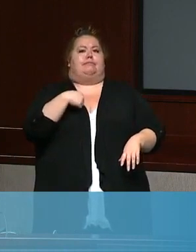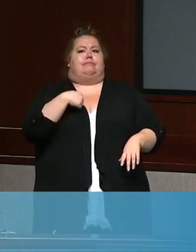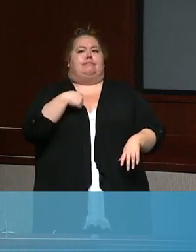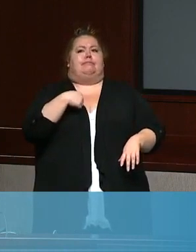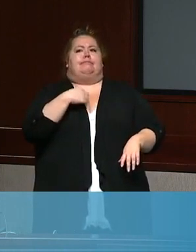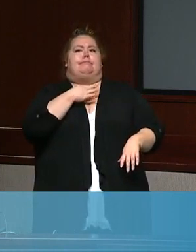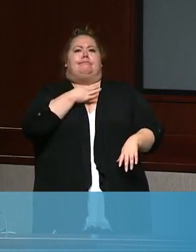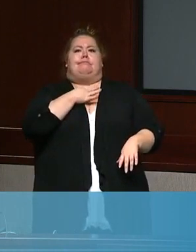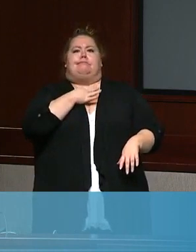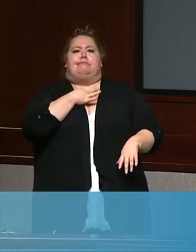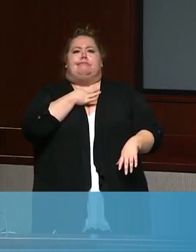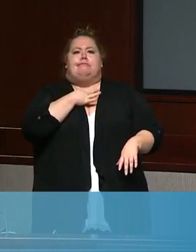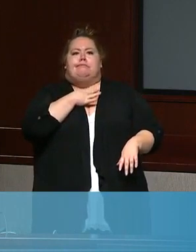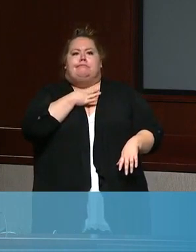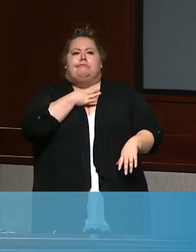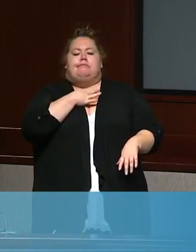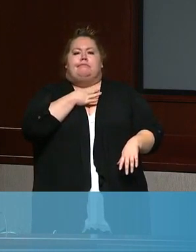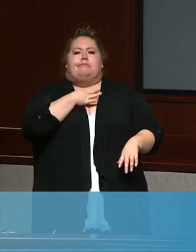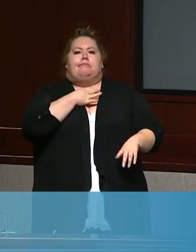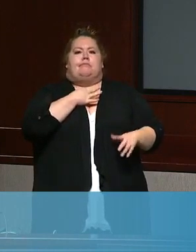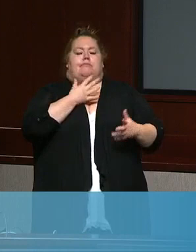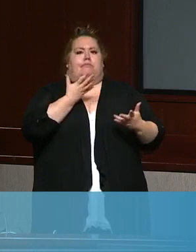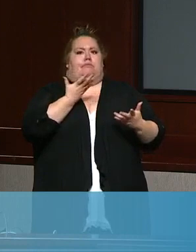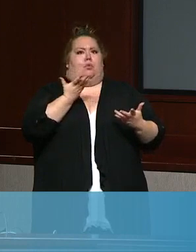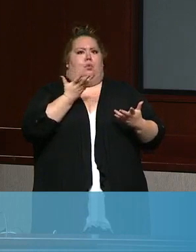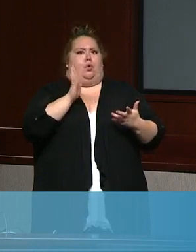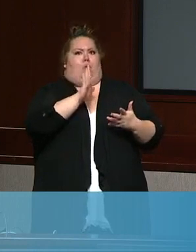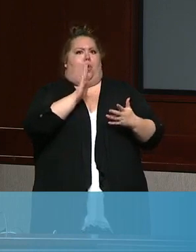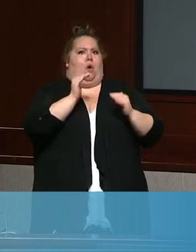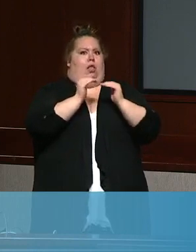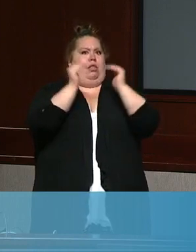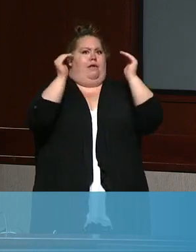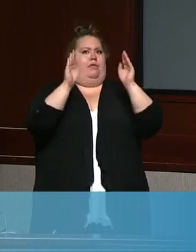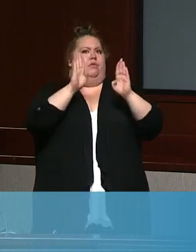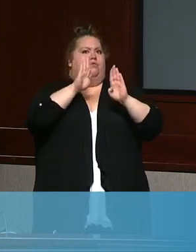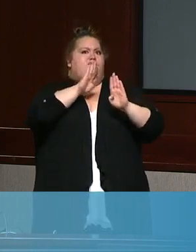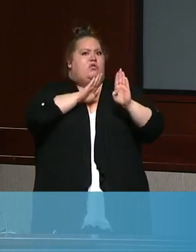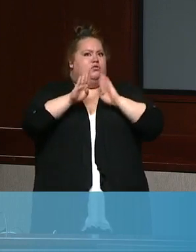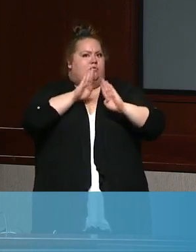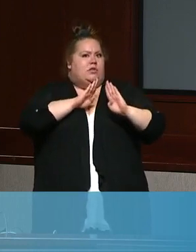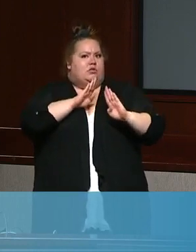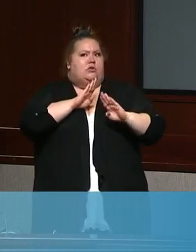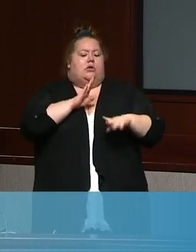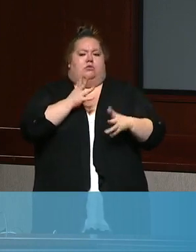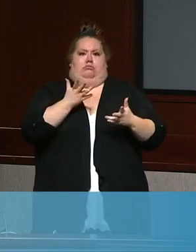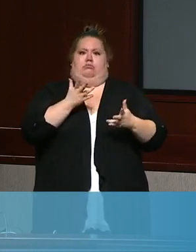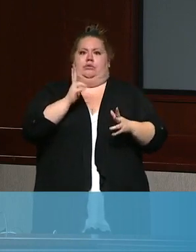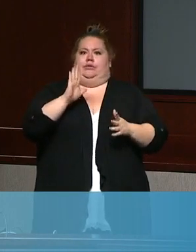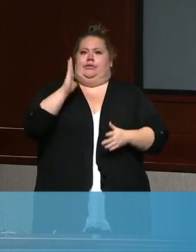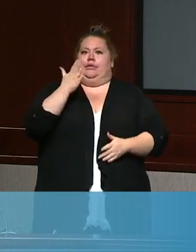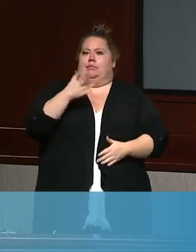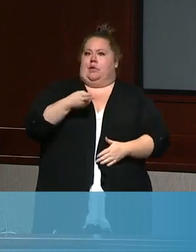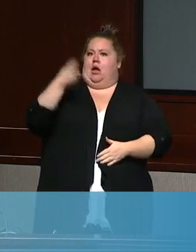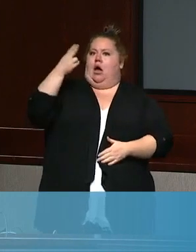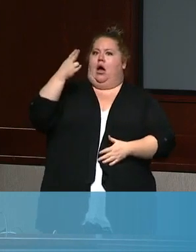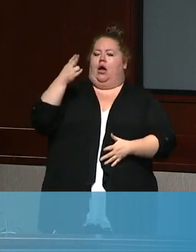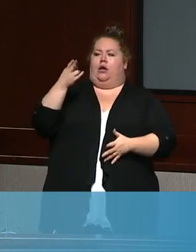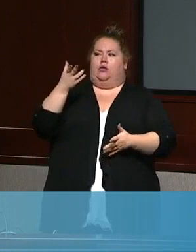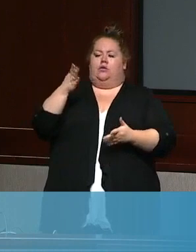the level of frustration? It seems like it's very high with the state at this time, and can you go